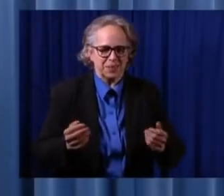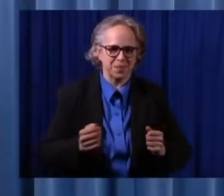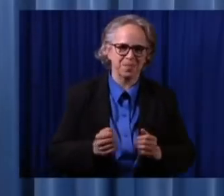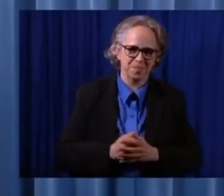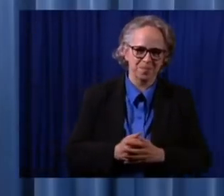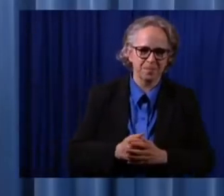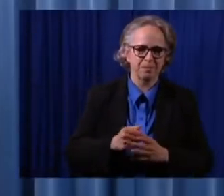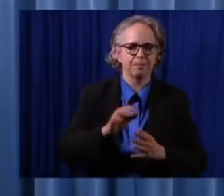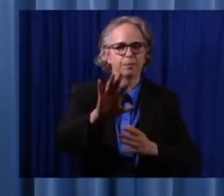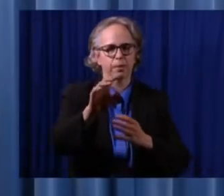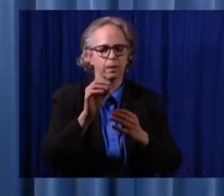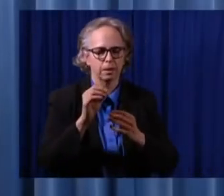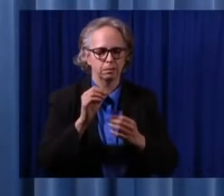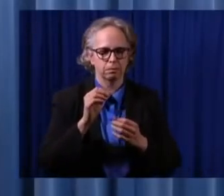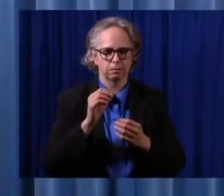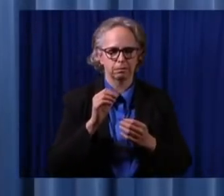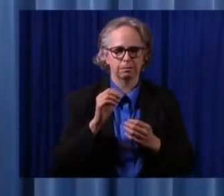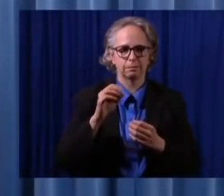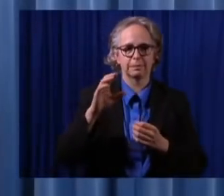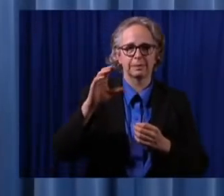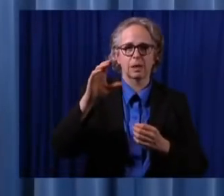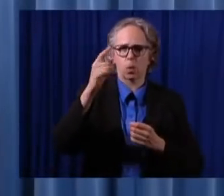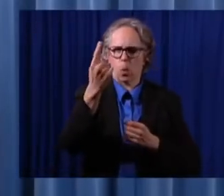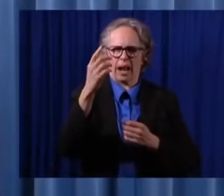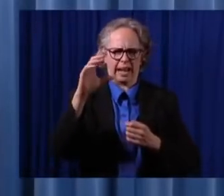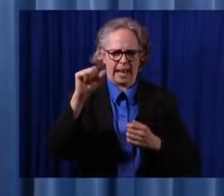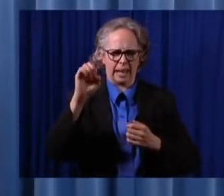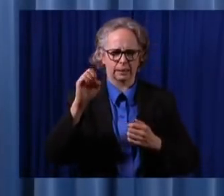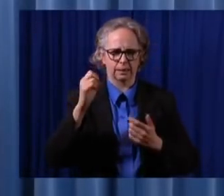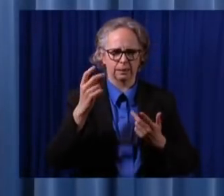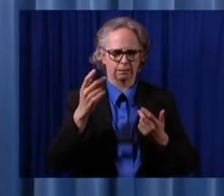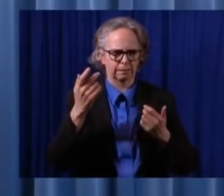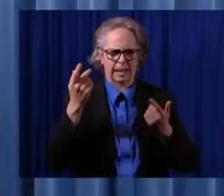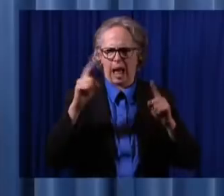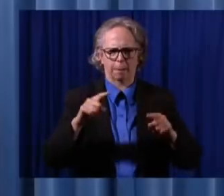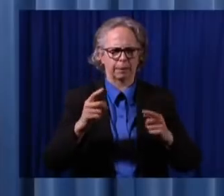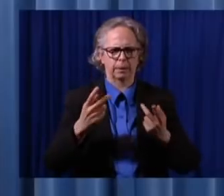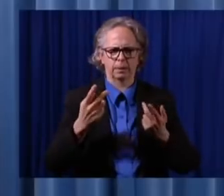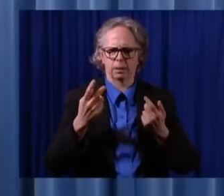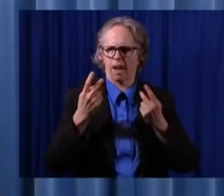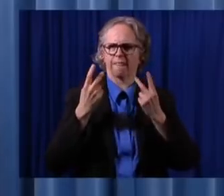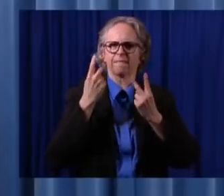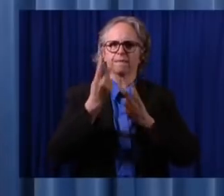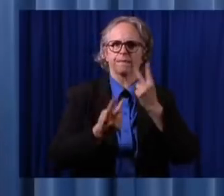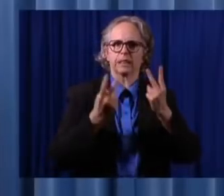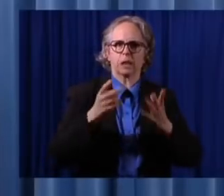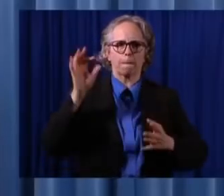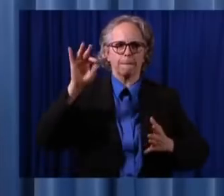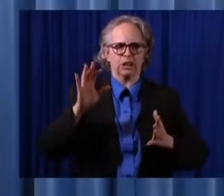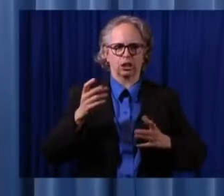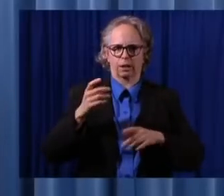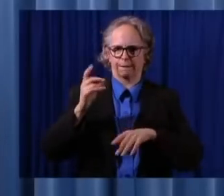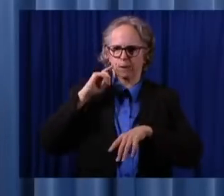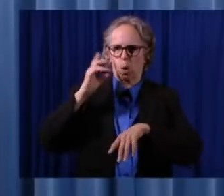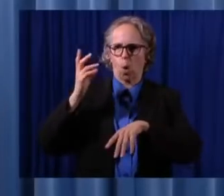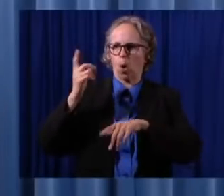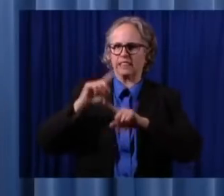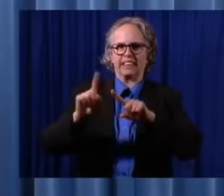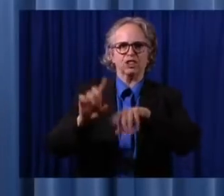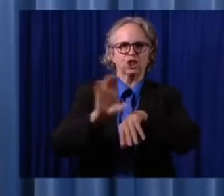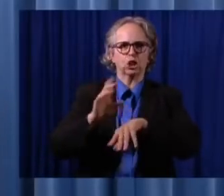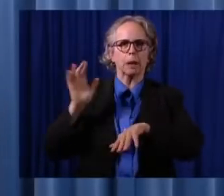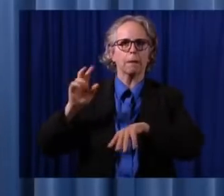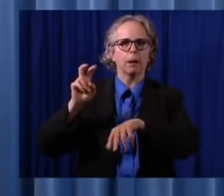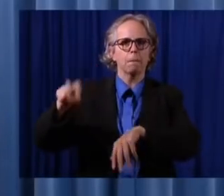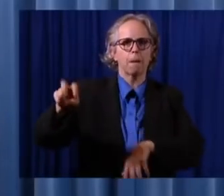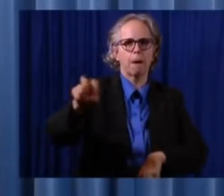where we had a visiting minister who was going from several different churches, and unfortunately, that was spread that